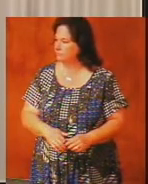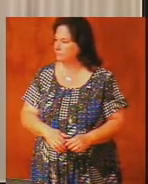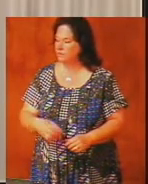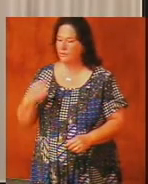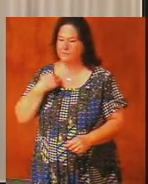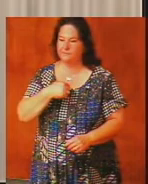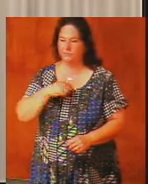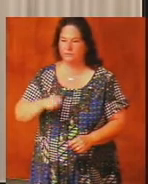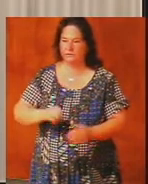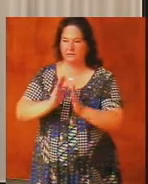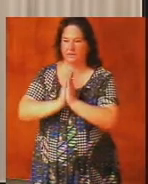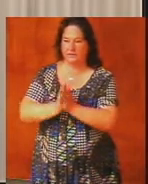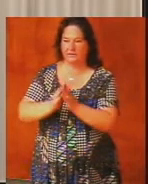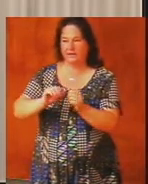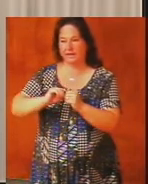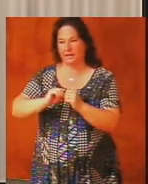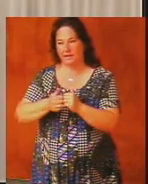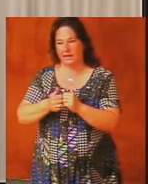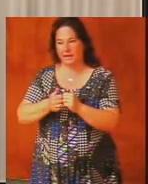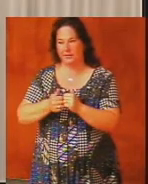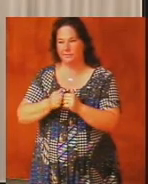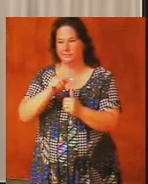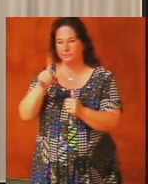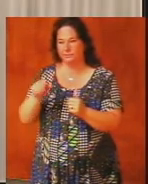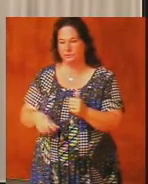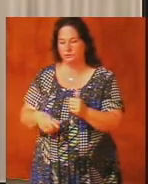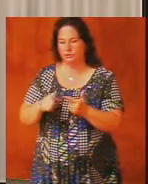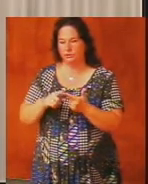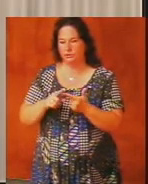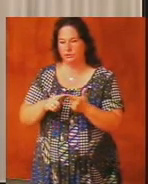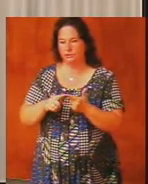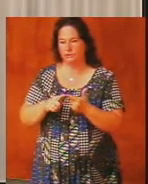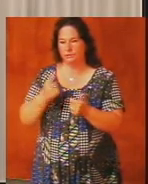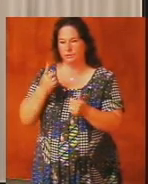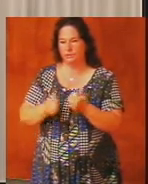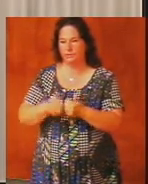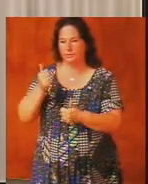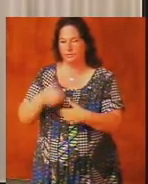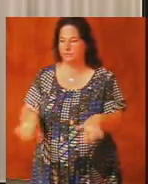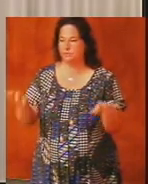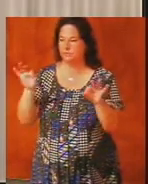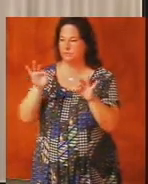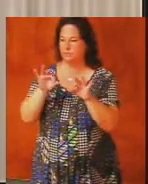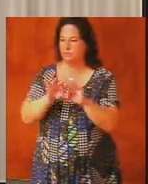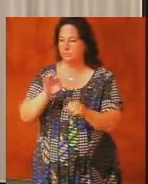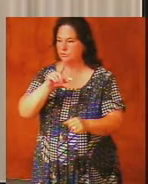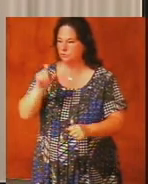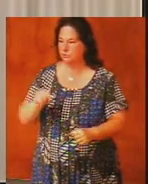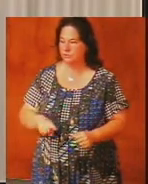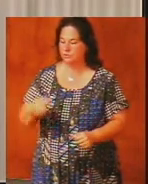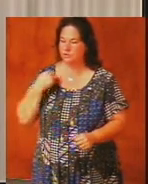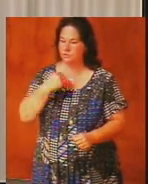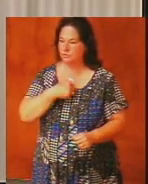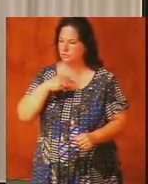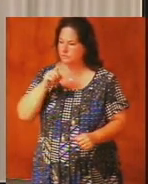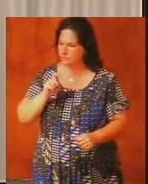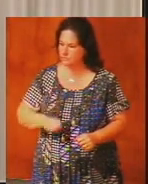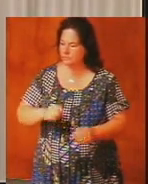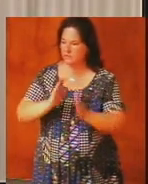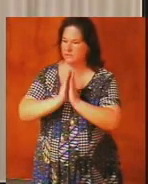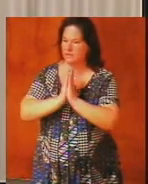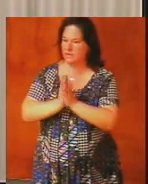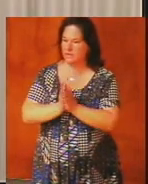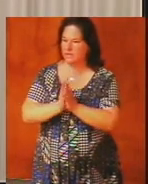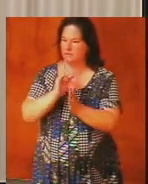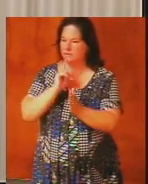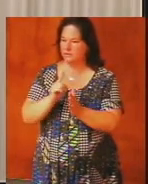We need to ask the how question. And one of the most important questions that we have to ask